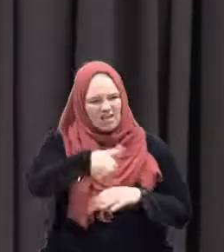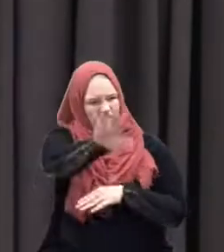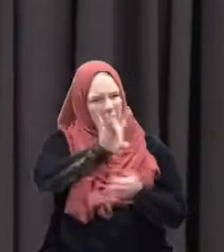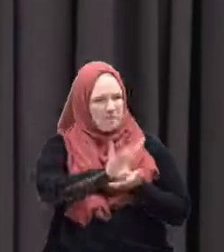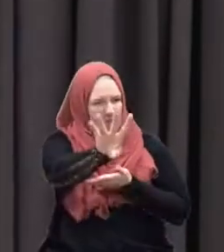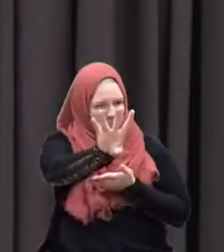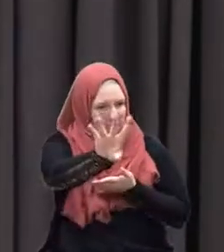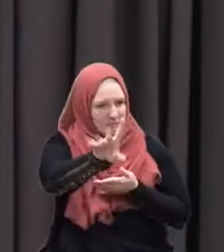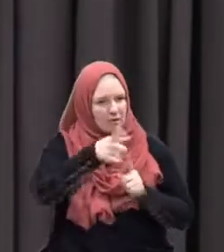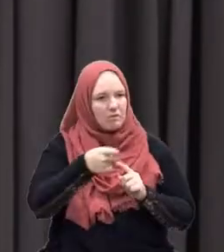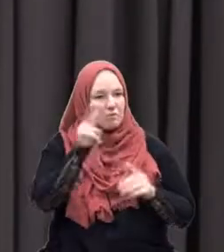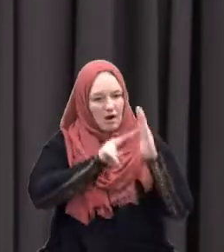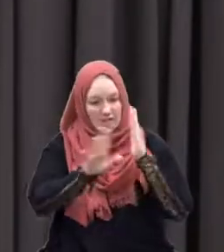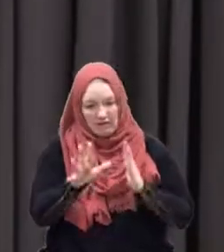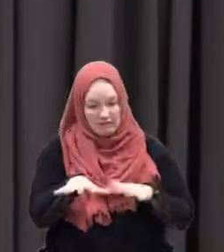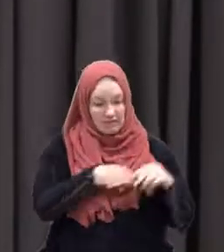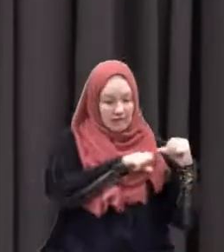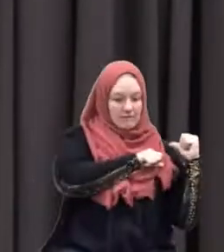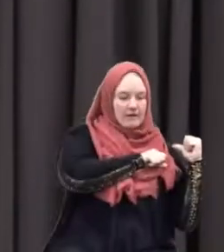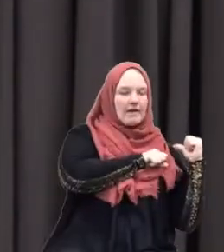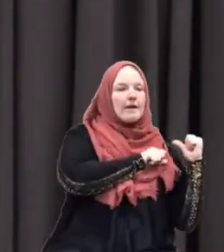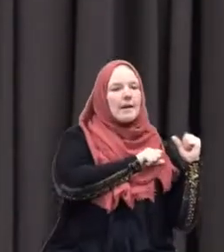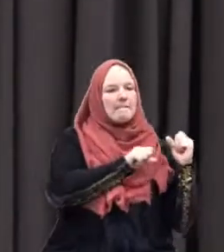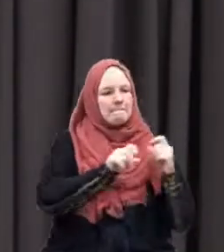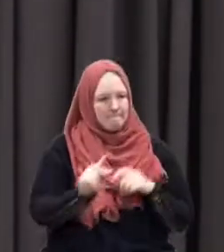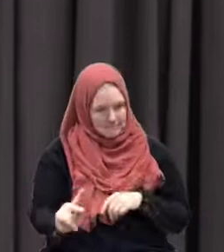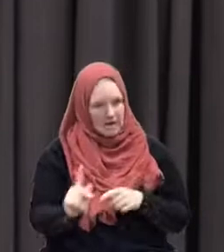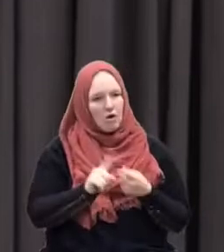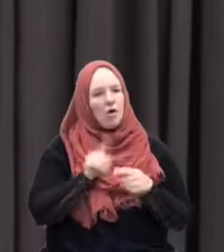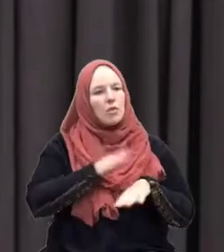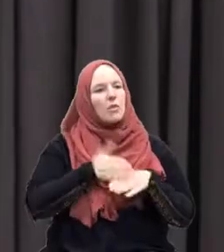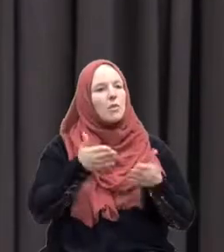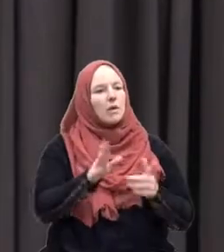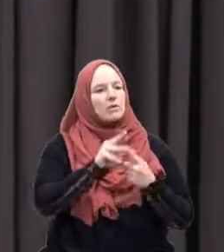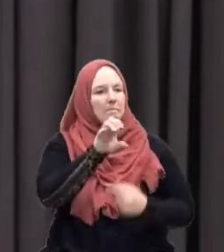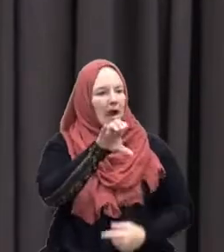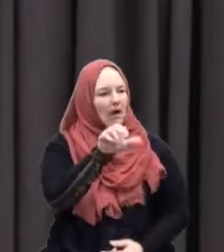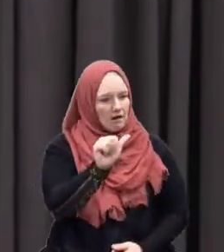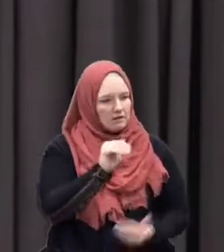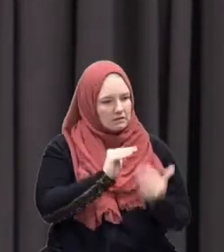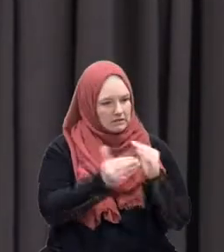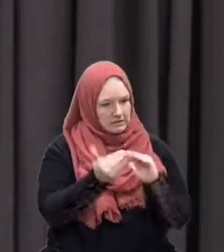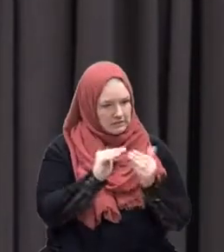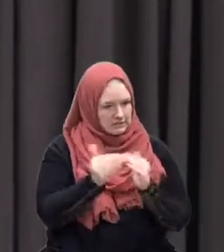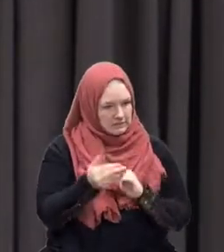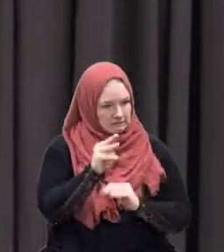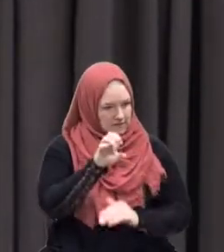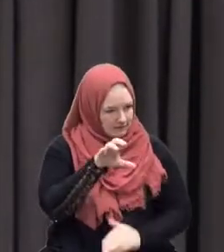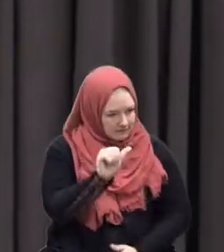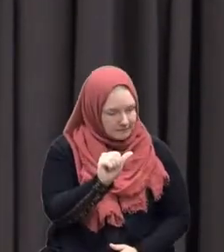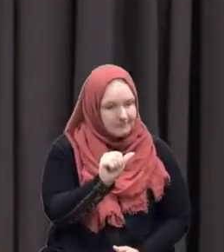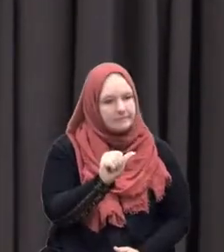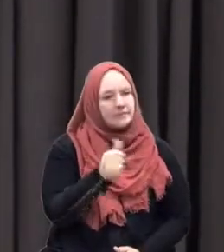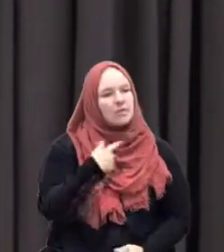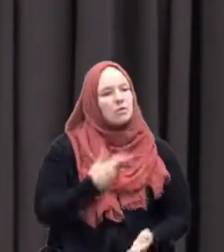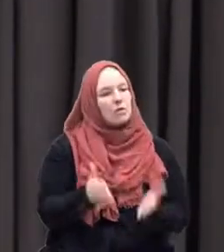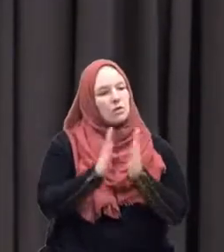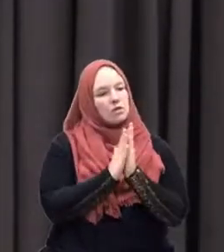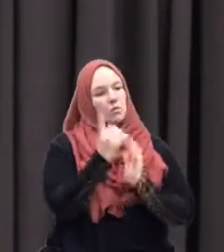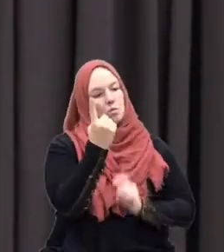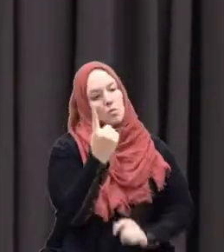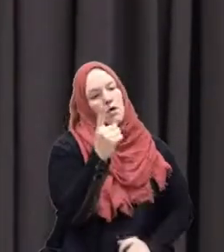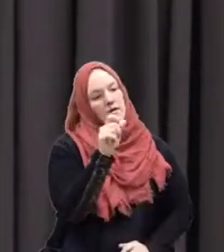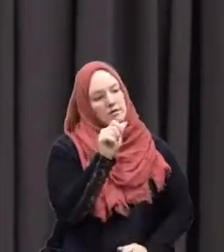out. He came back. On his way back to Mecca, he requested one of the